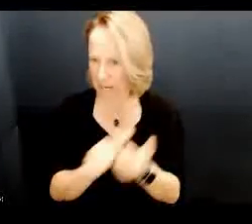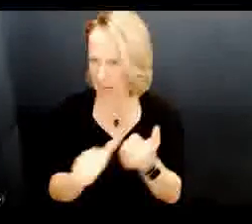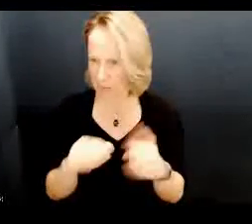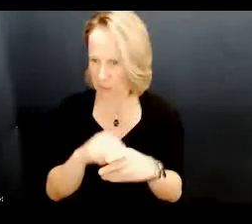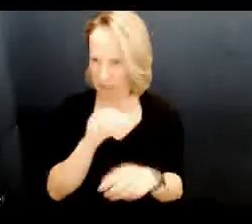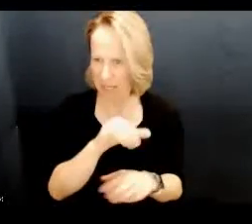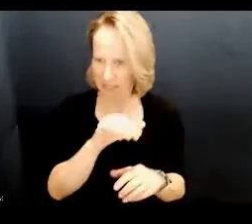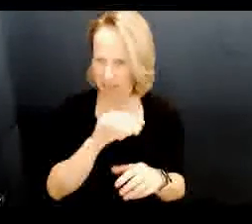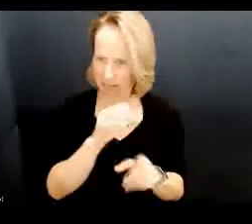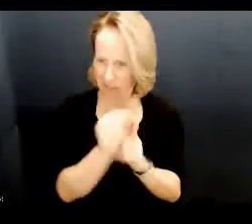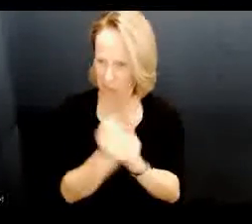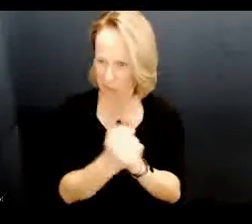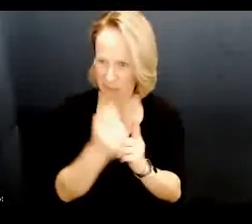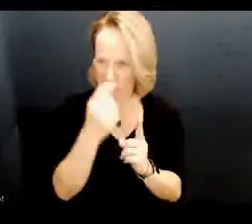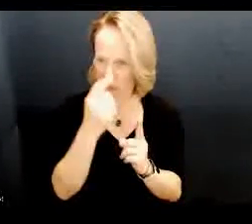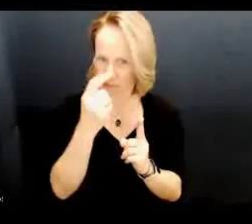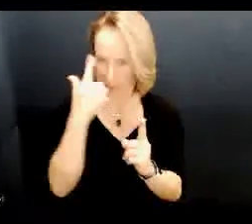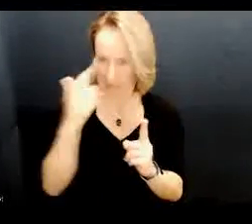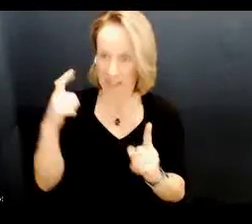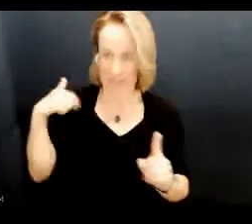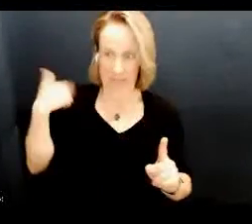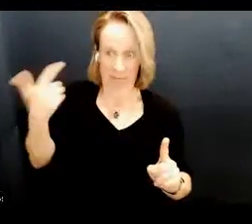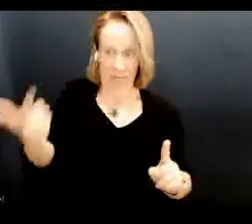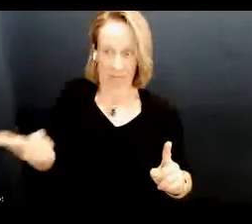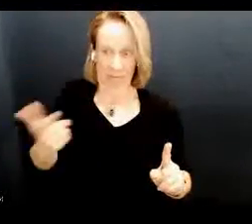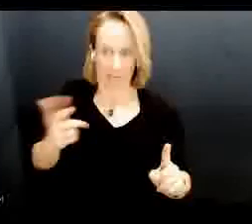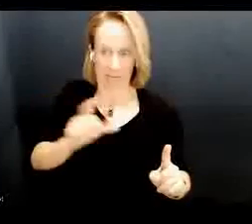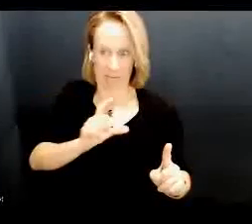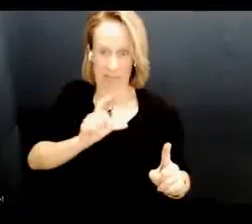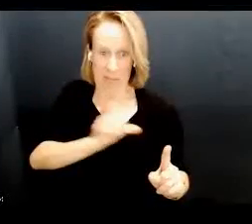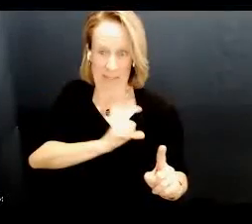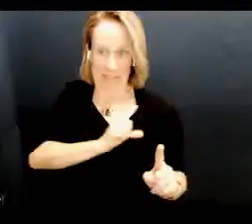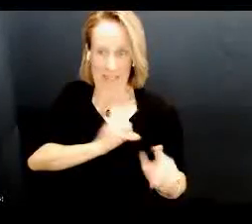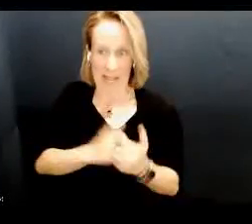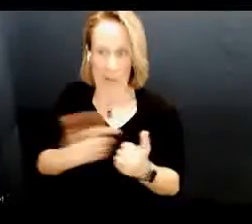the criminal justice response, right? And so we want to make sure that